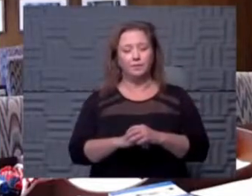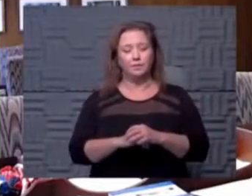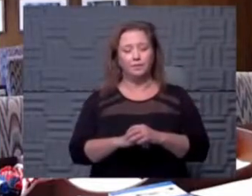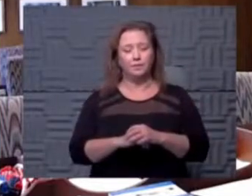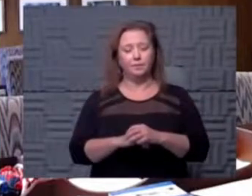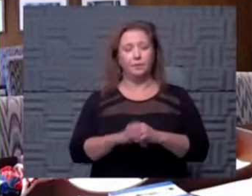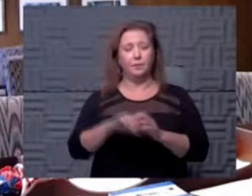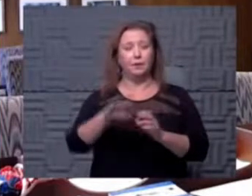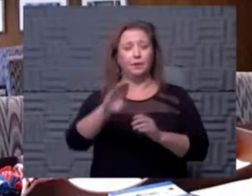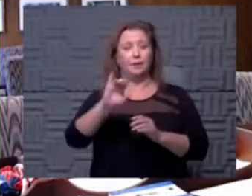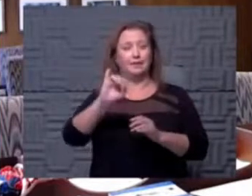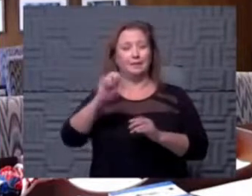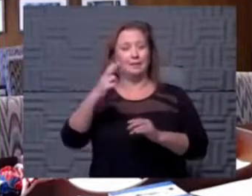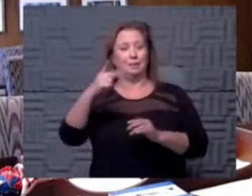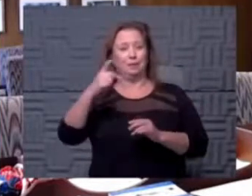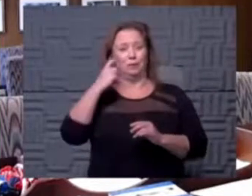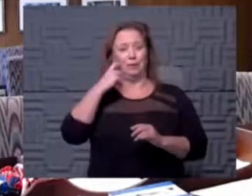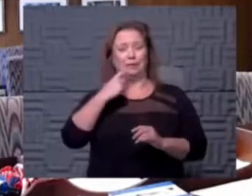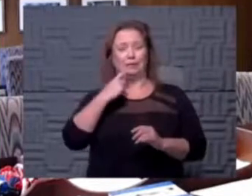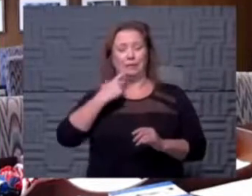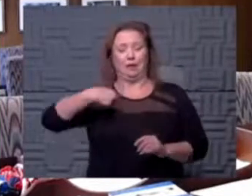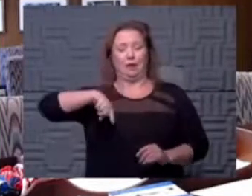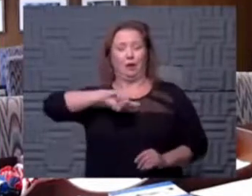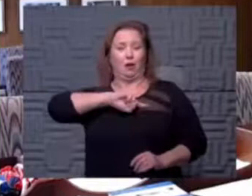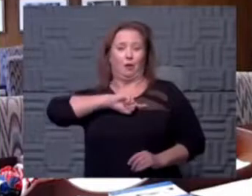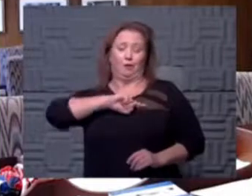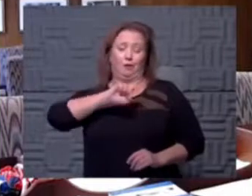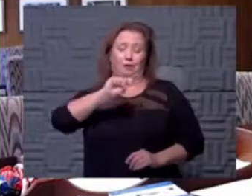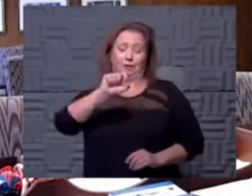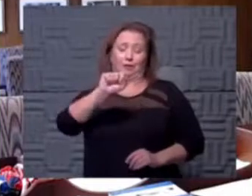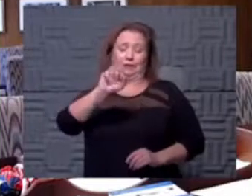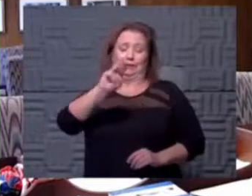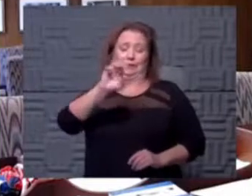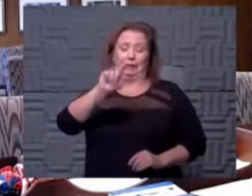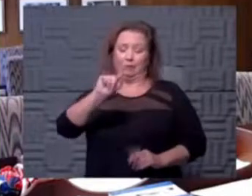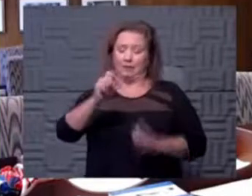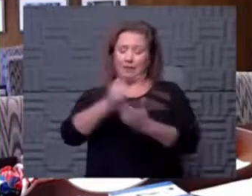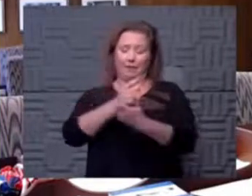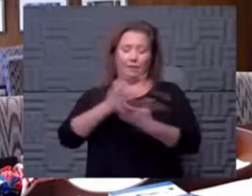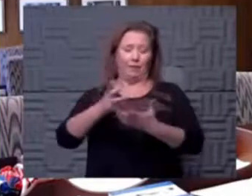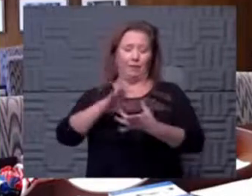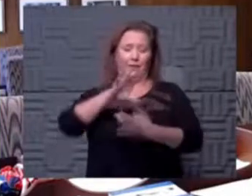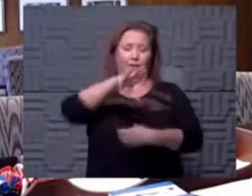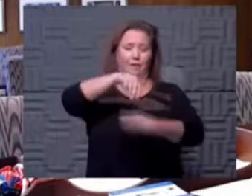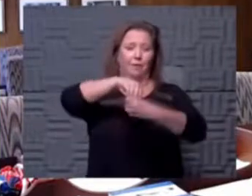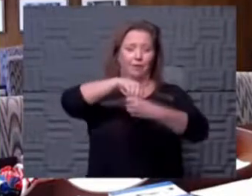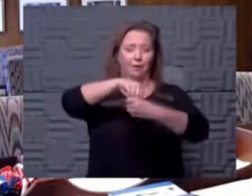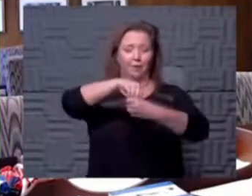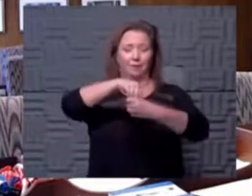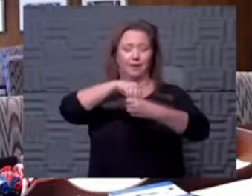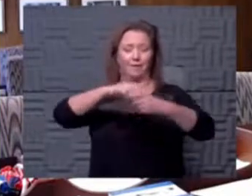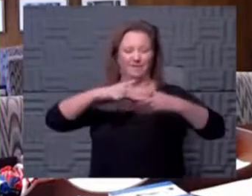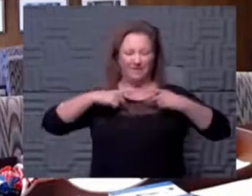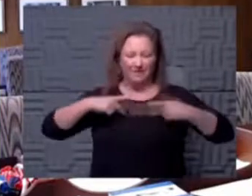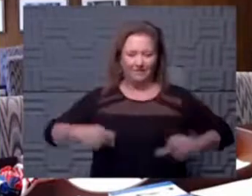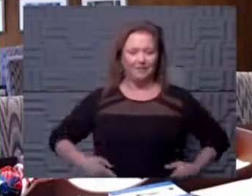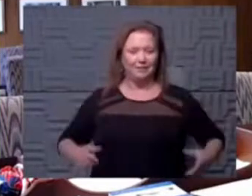like Bishop Candido said, we're a sacramental church, so everything we do involves a